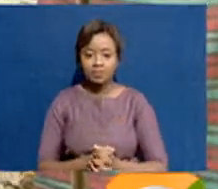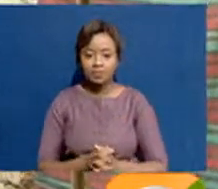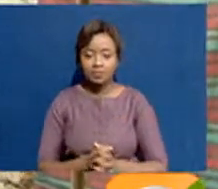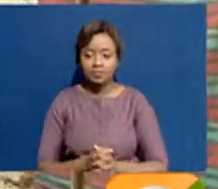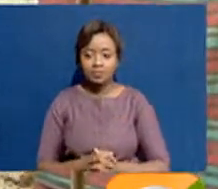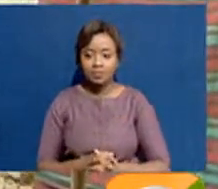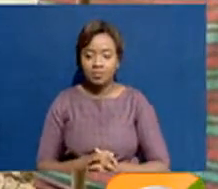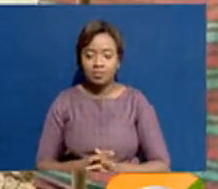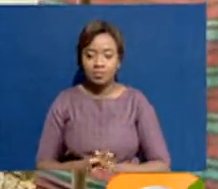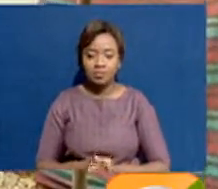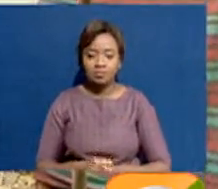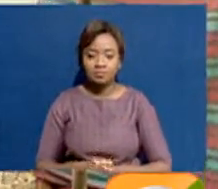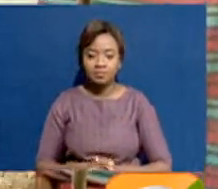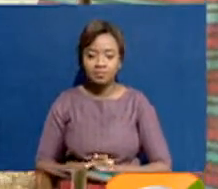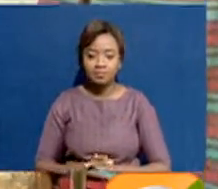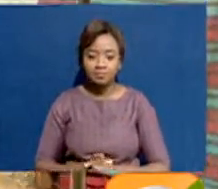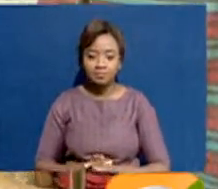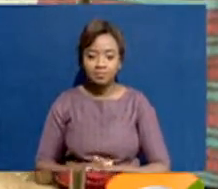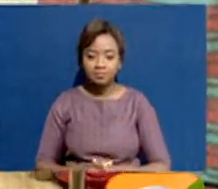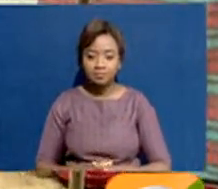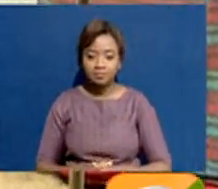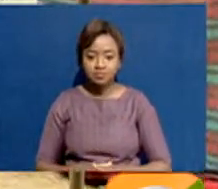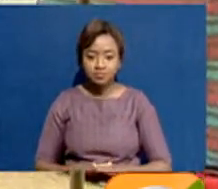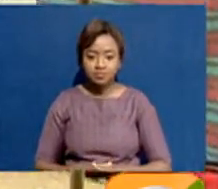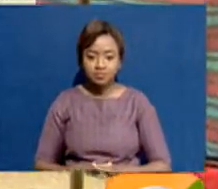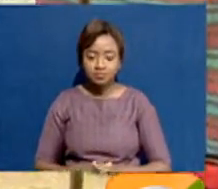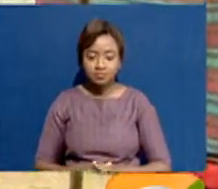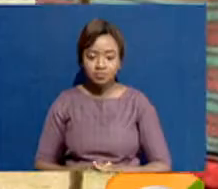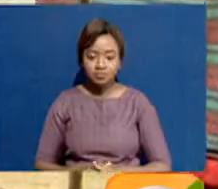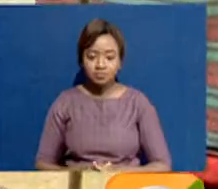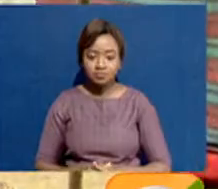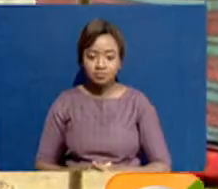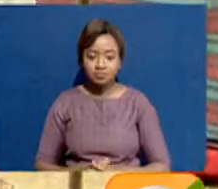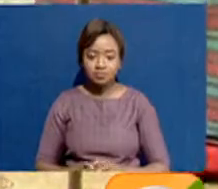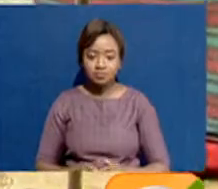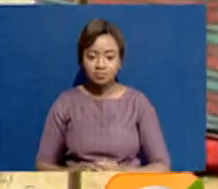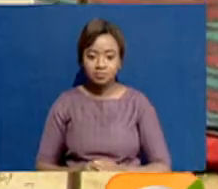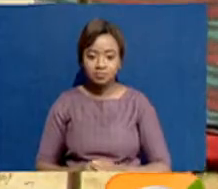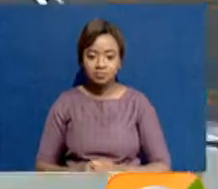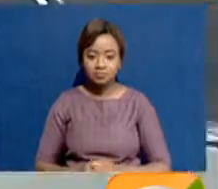Brenda Wanga, Citizen TV in Malindi.